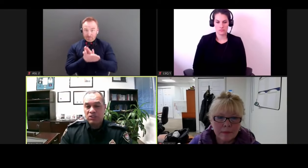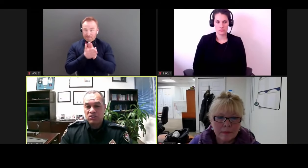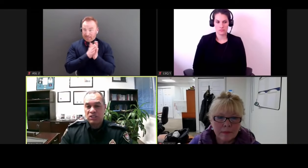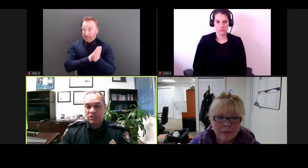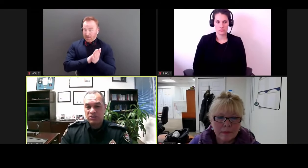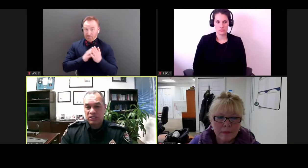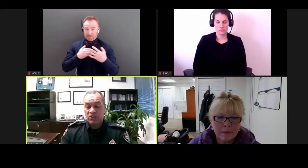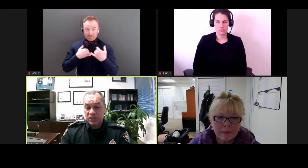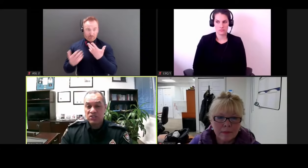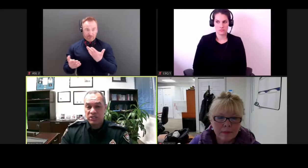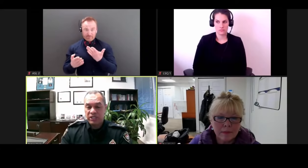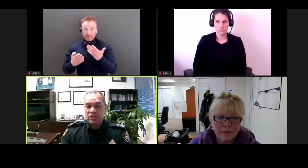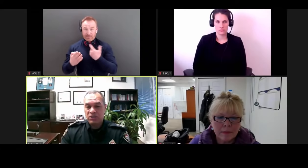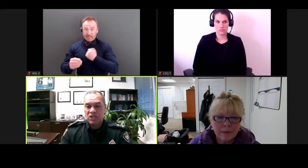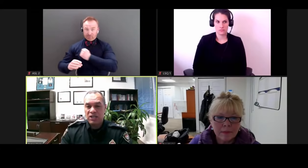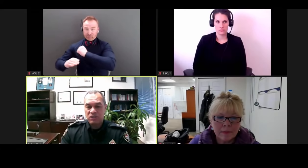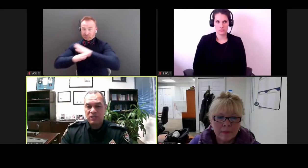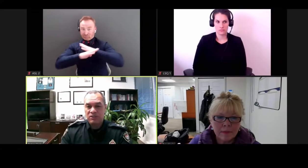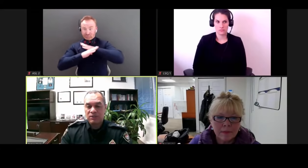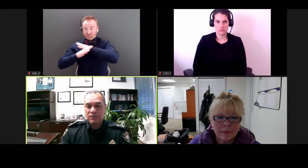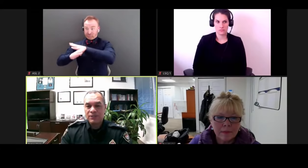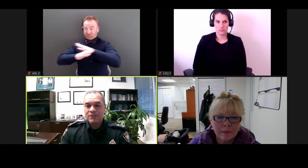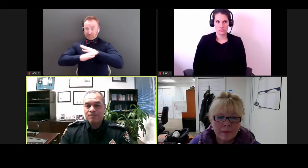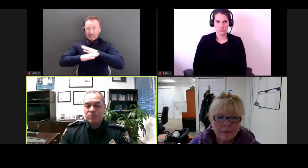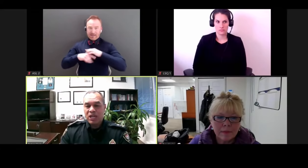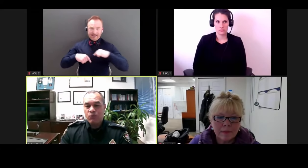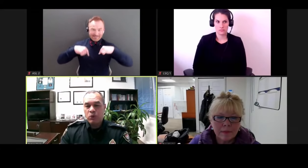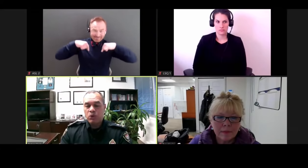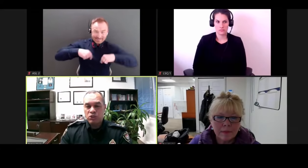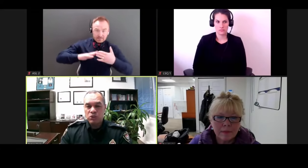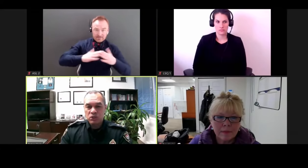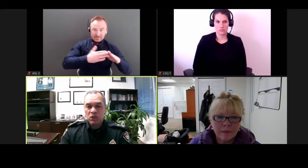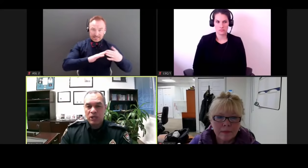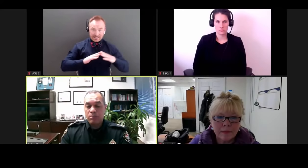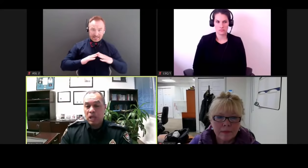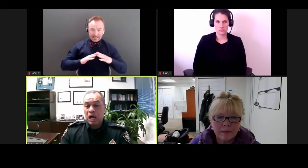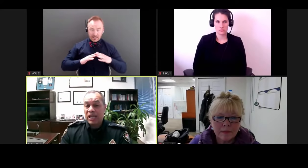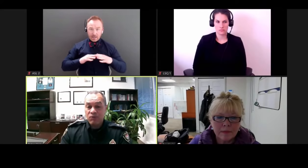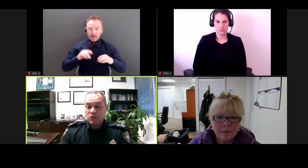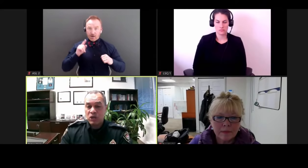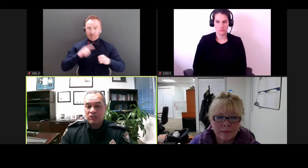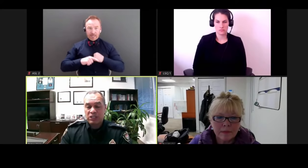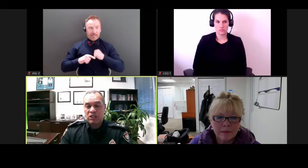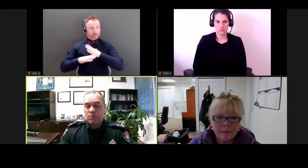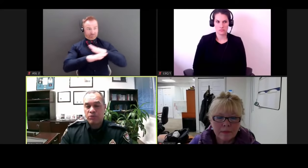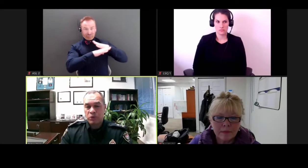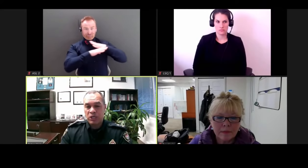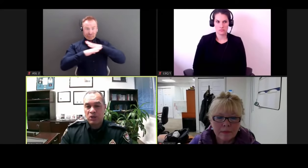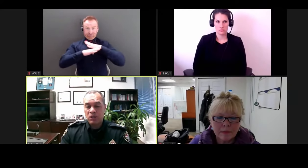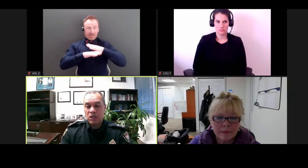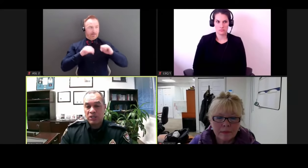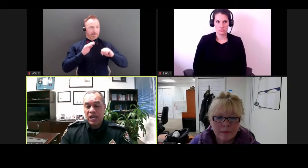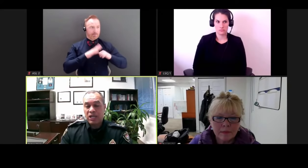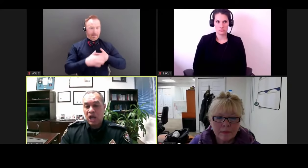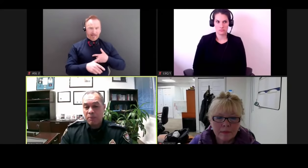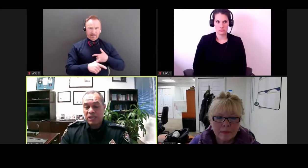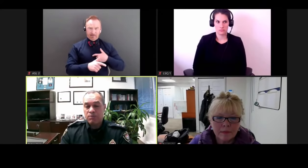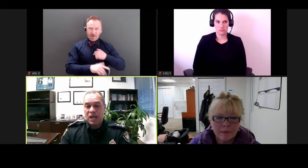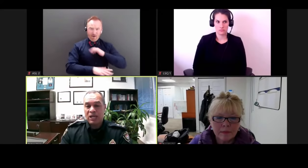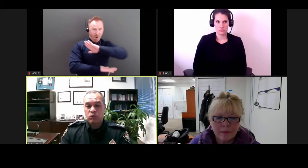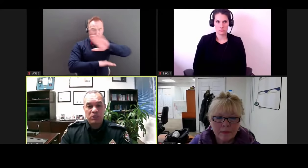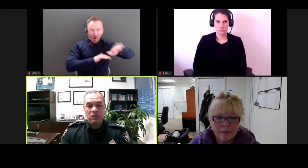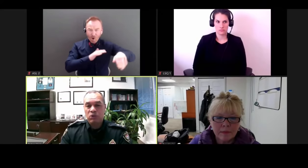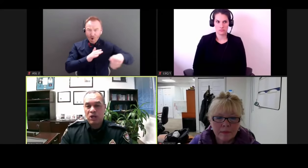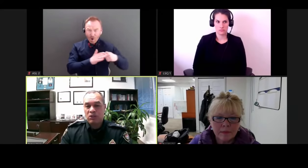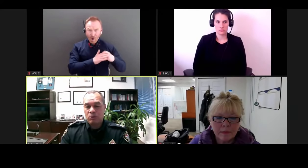capability to seal this city, the size of it. And if we were to do so and block every truck that could come through here, the economic